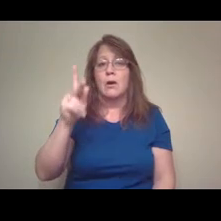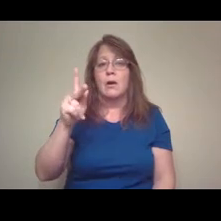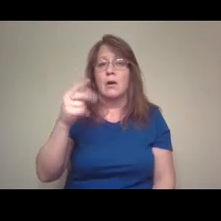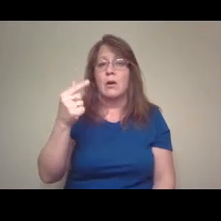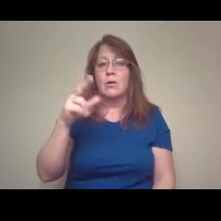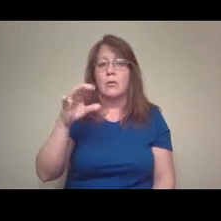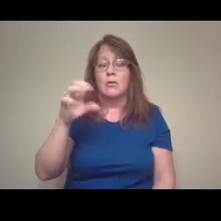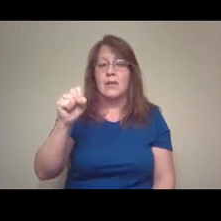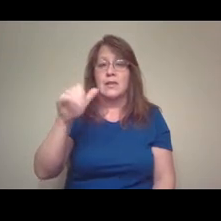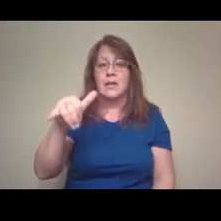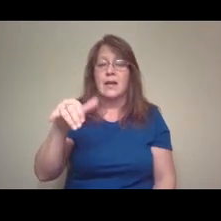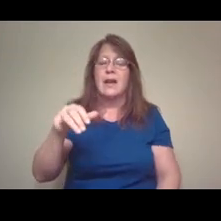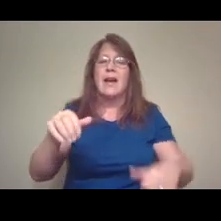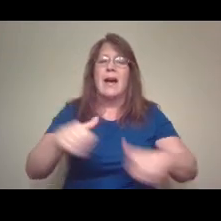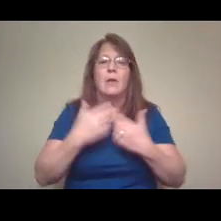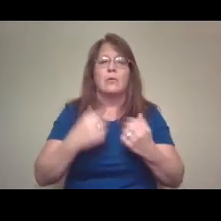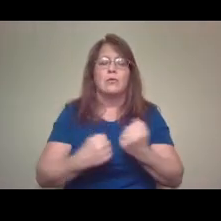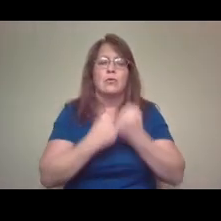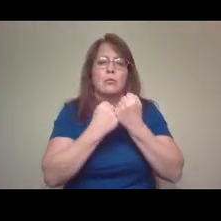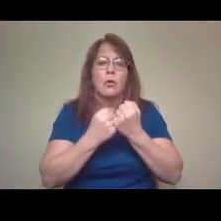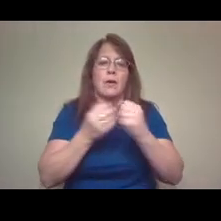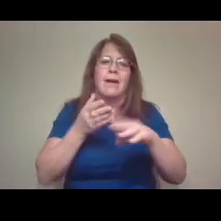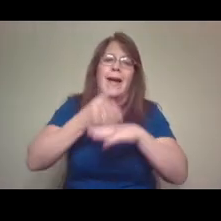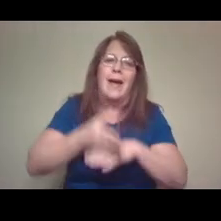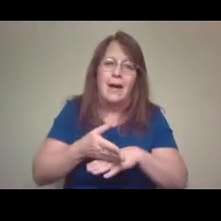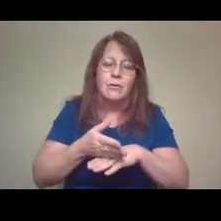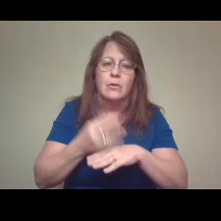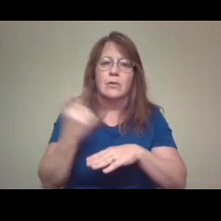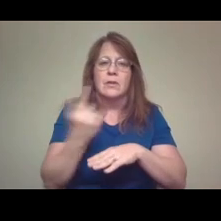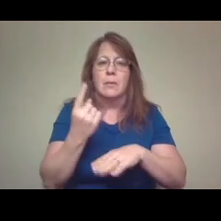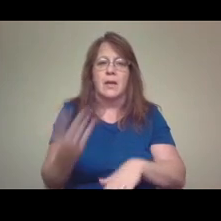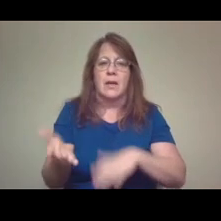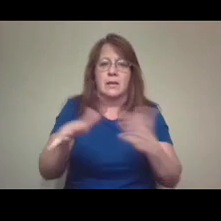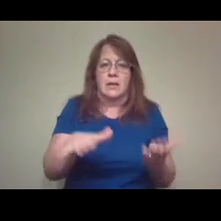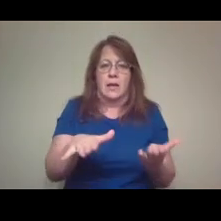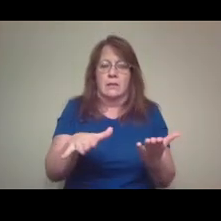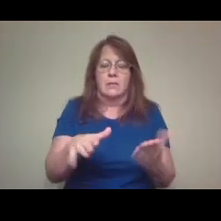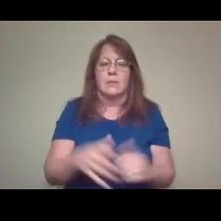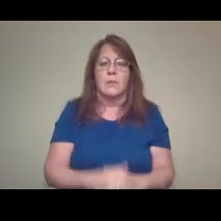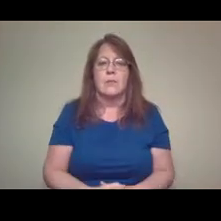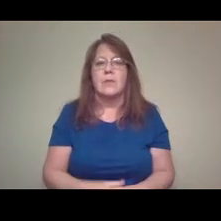after a loss. And then she will have a message of fostering community resilience.